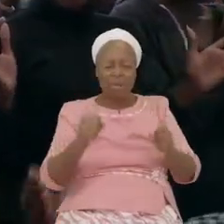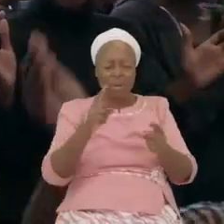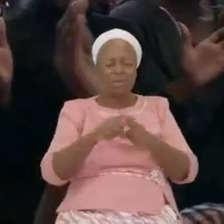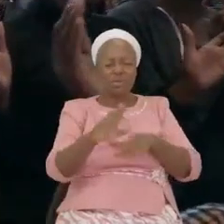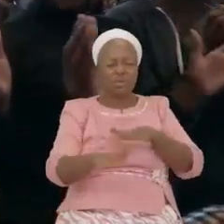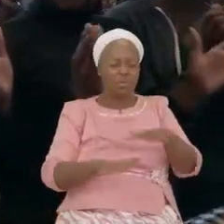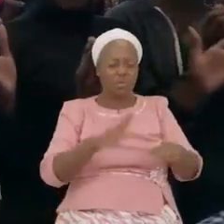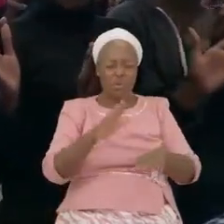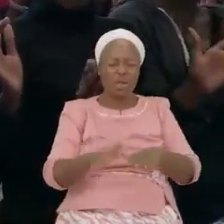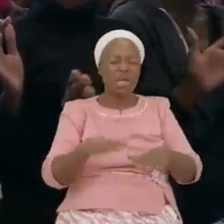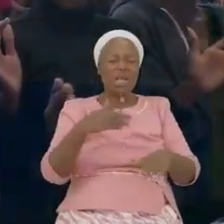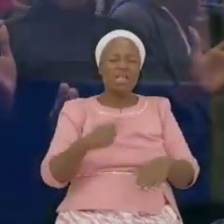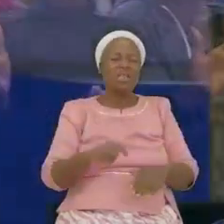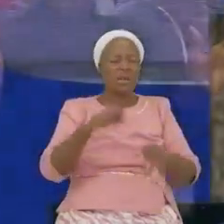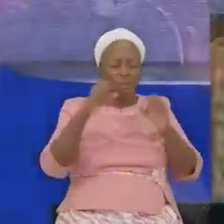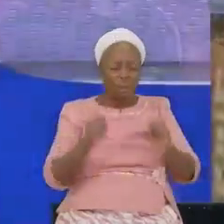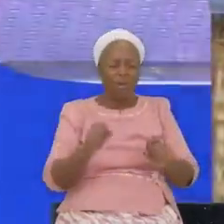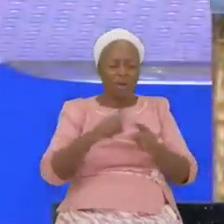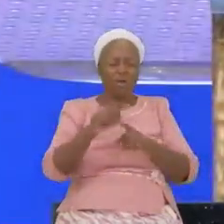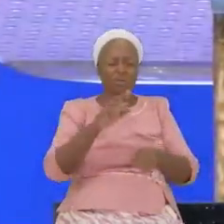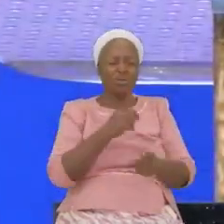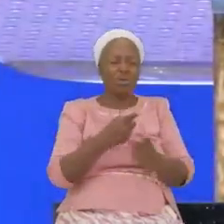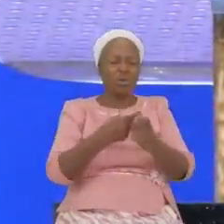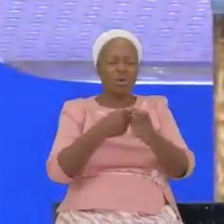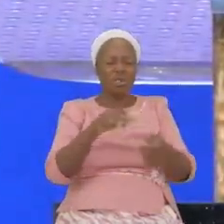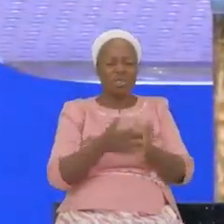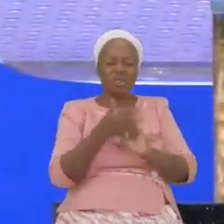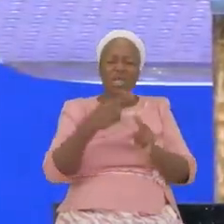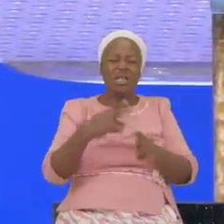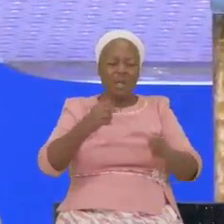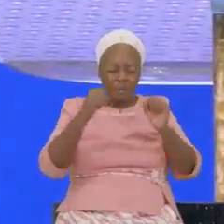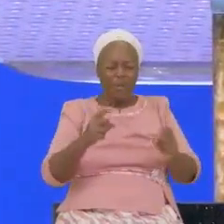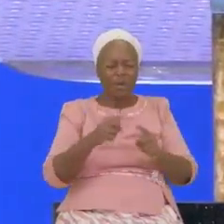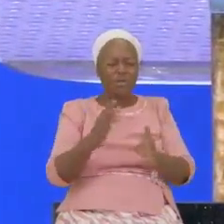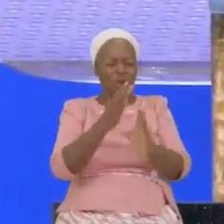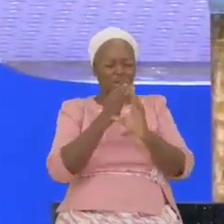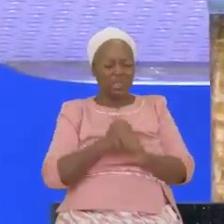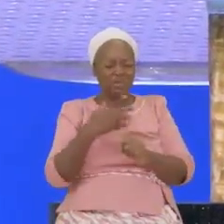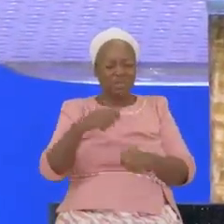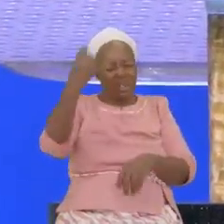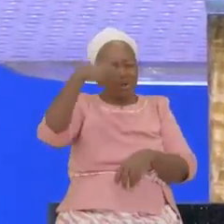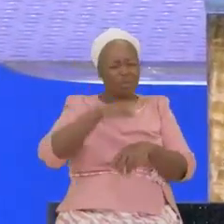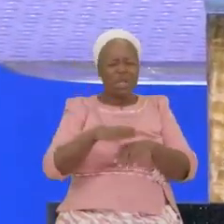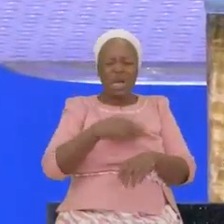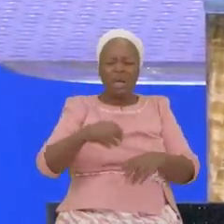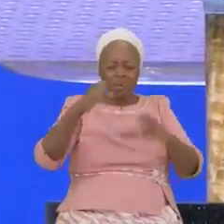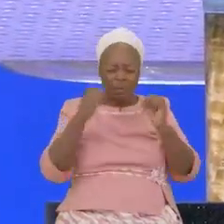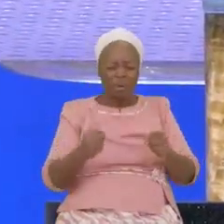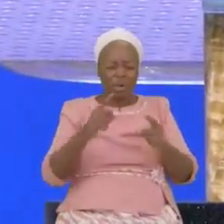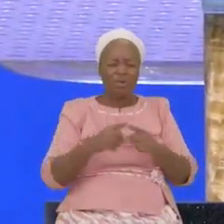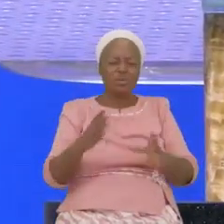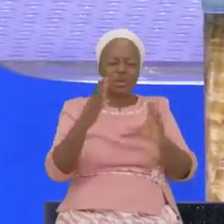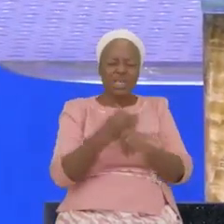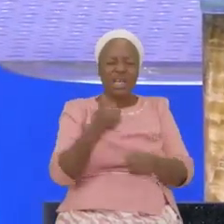walk. The power to run. The power to achieve. The wisdom and the power to